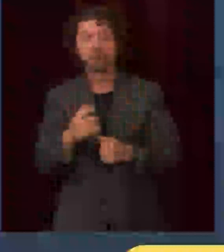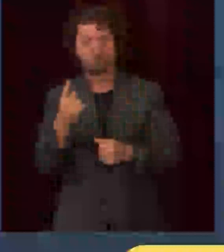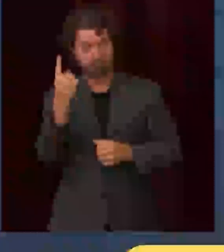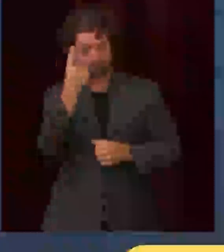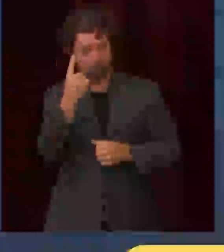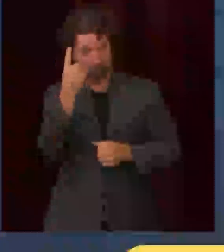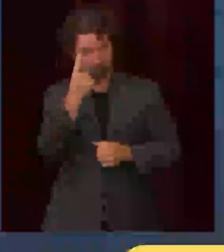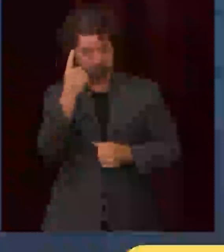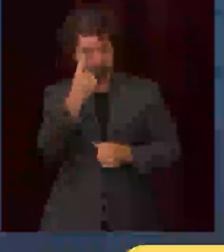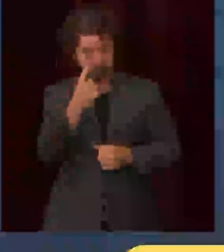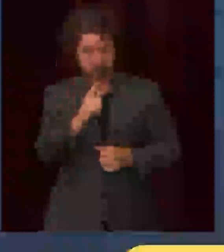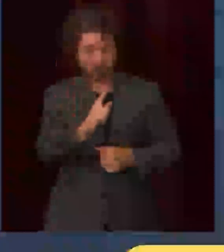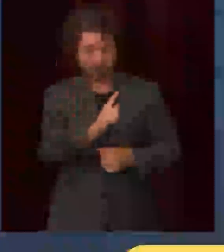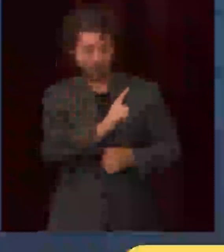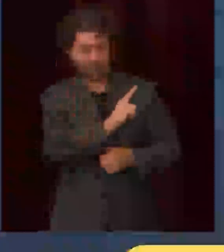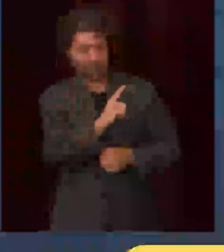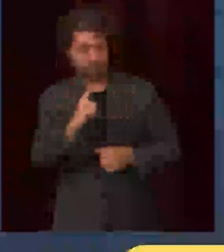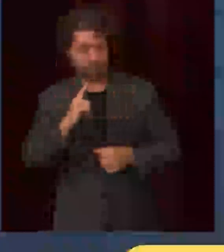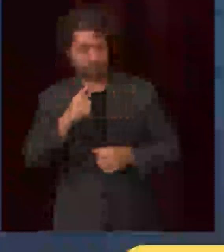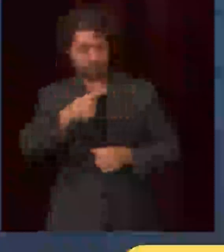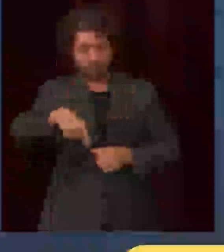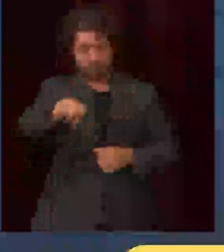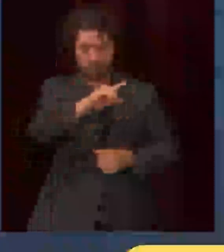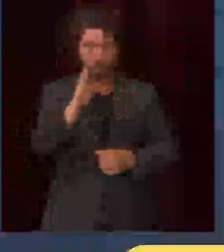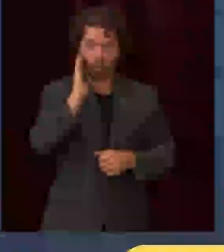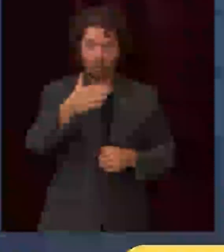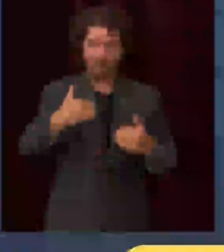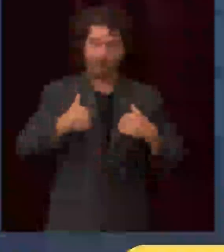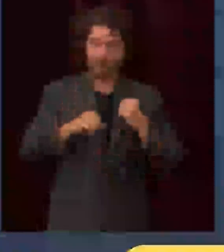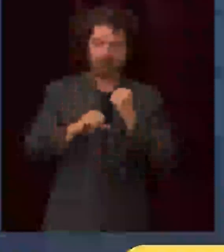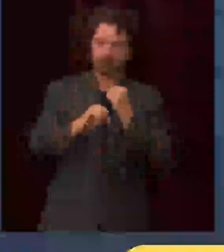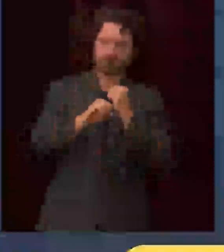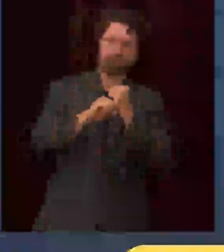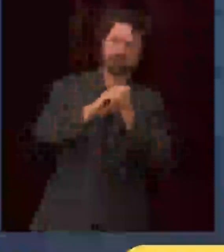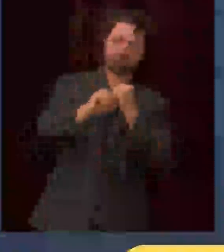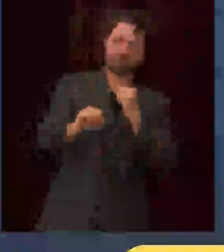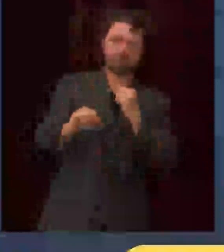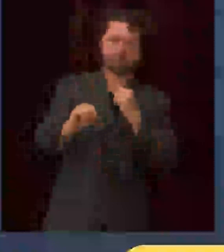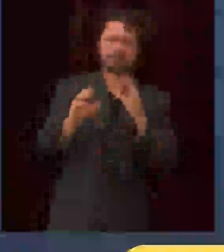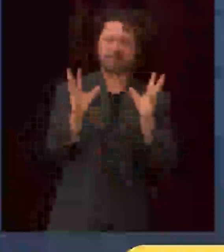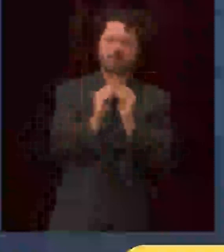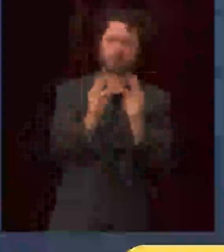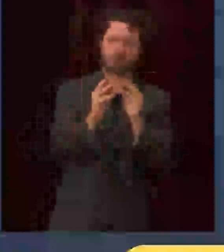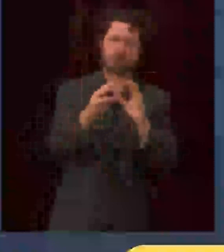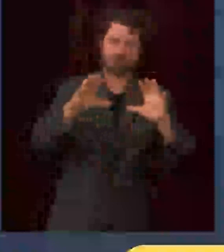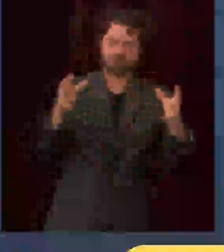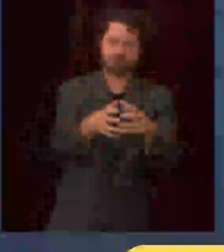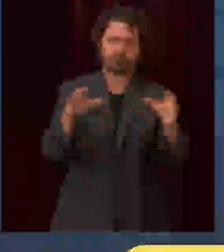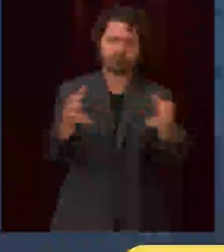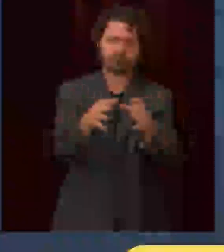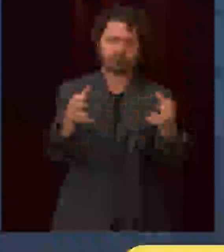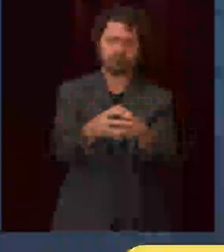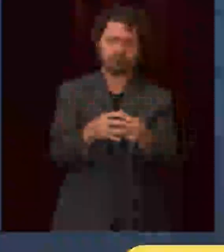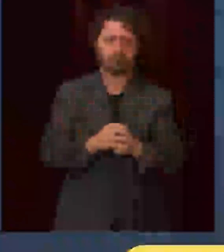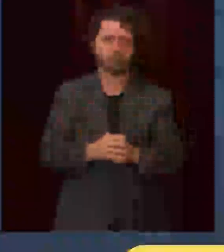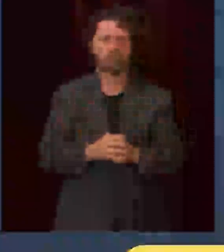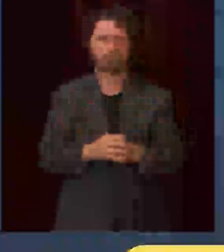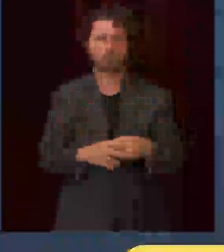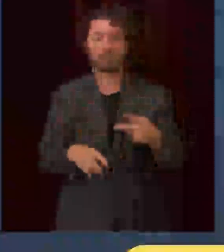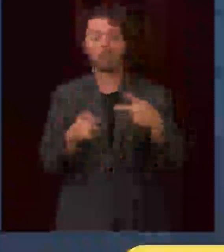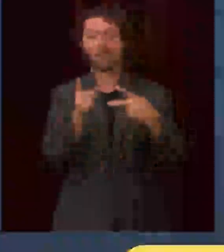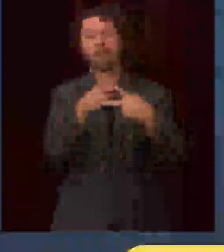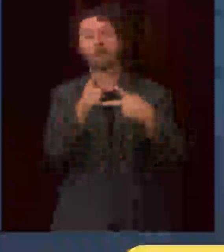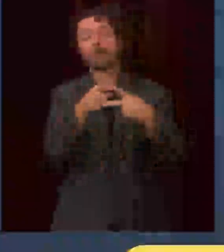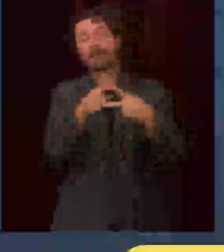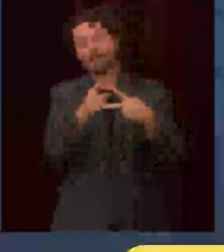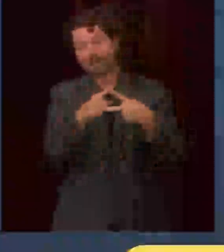Yeah, the play dates, essentially the same, by and large, gathering rules